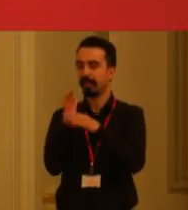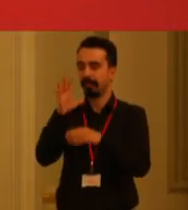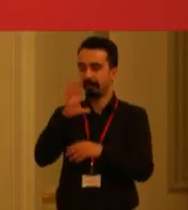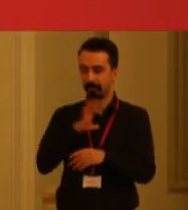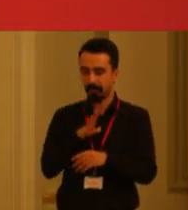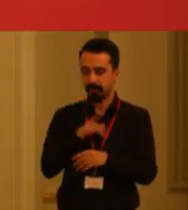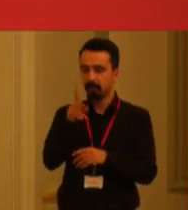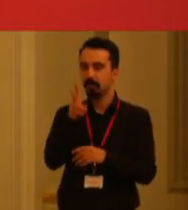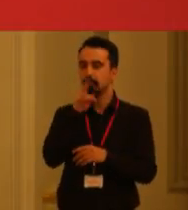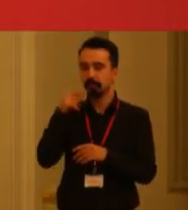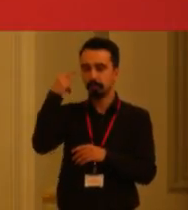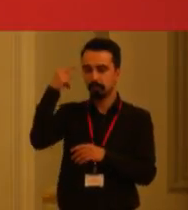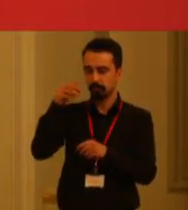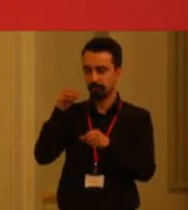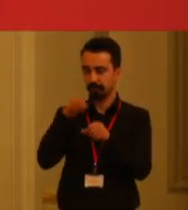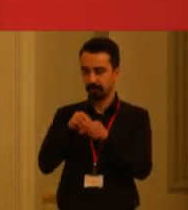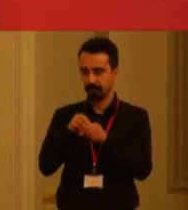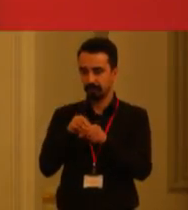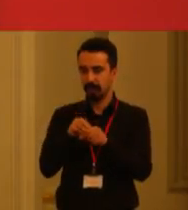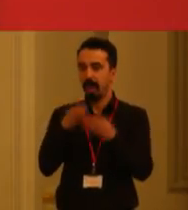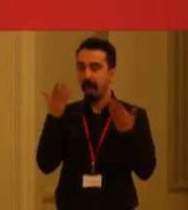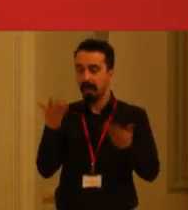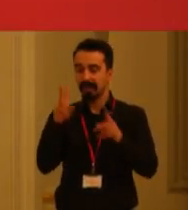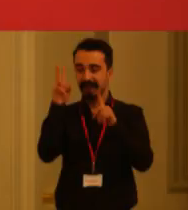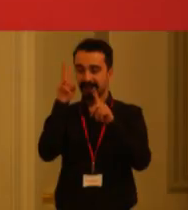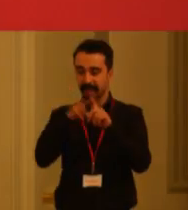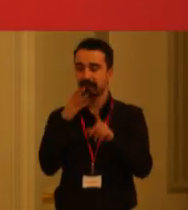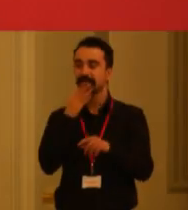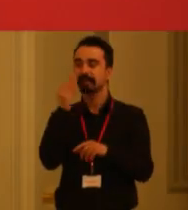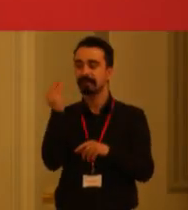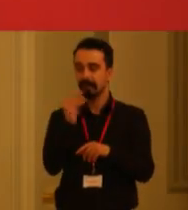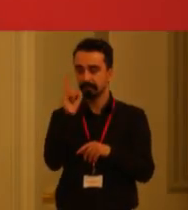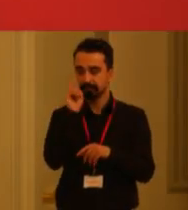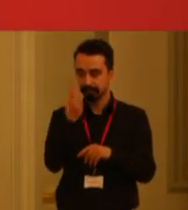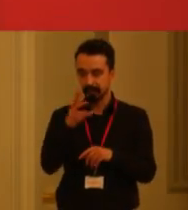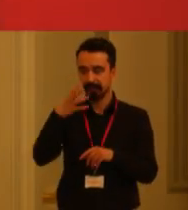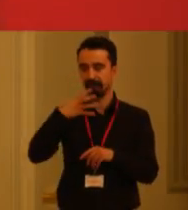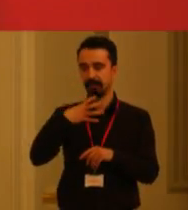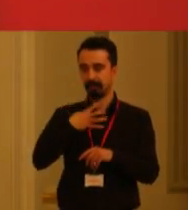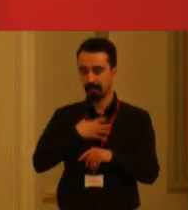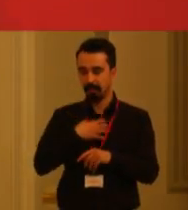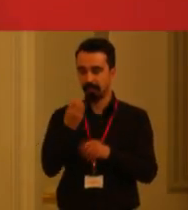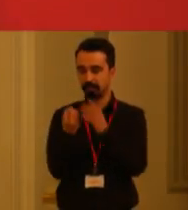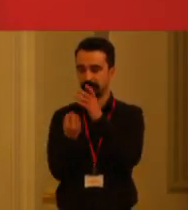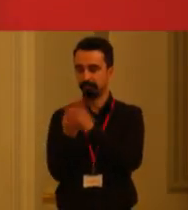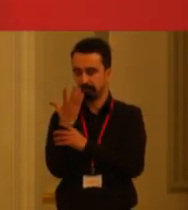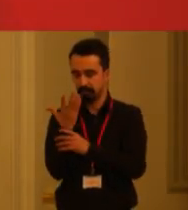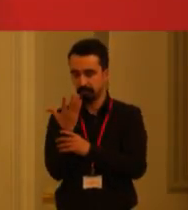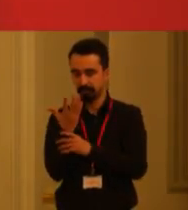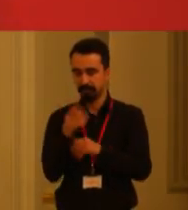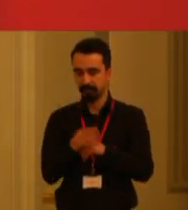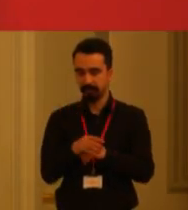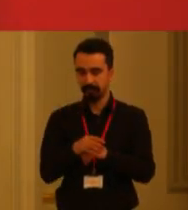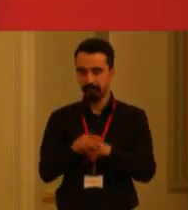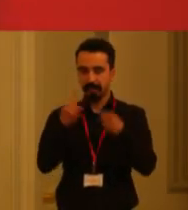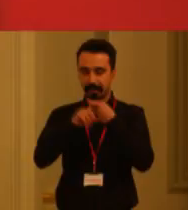meetings, we come up with certain conclusions. When I think about these conclusions, I see that participation is possible